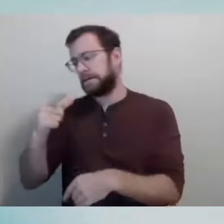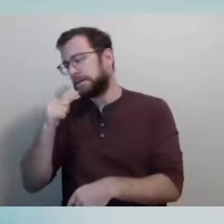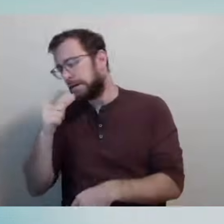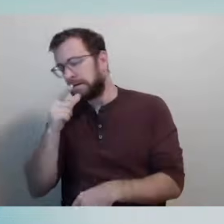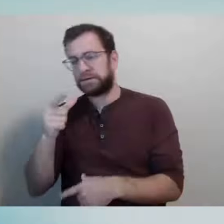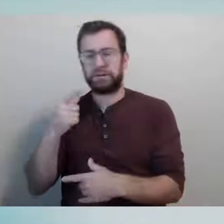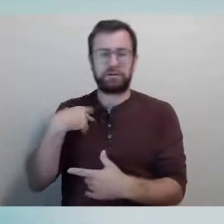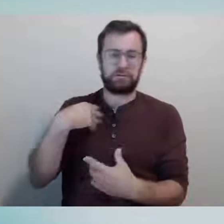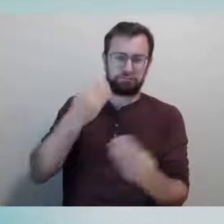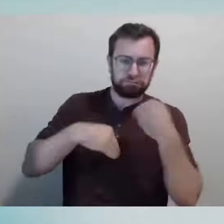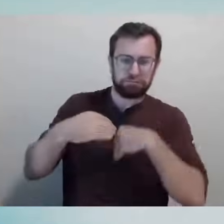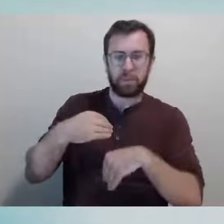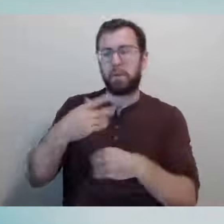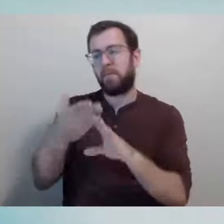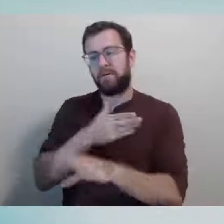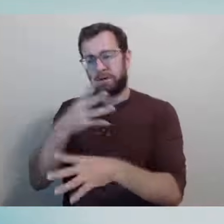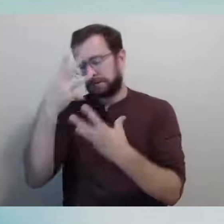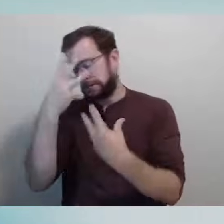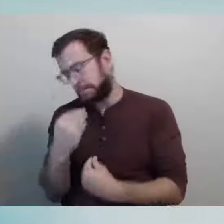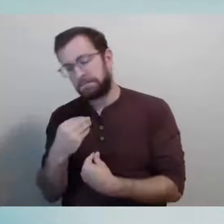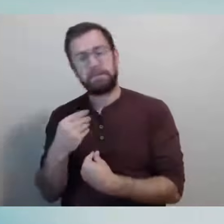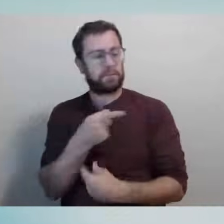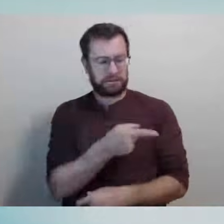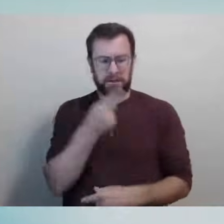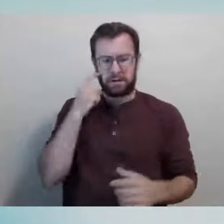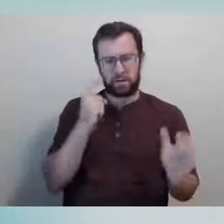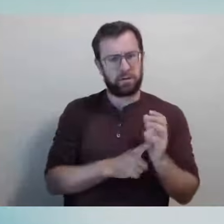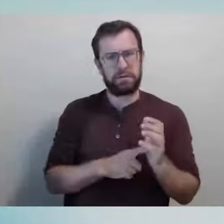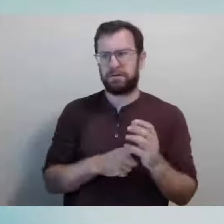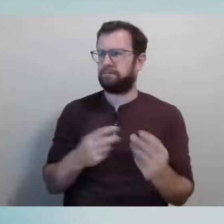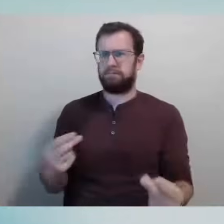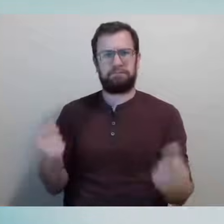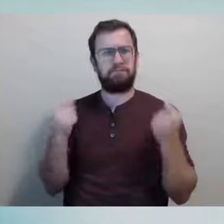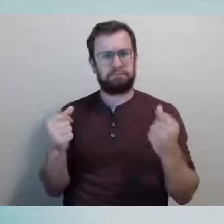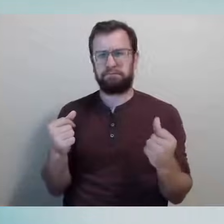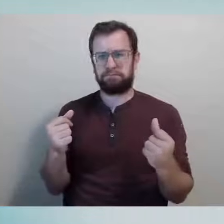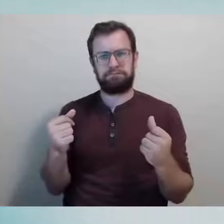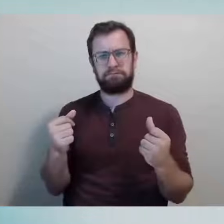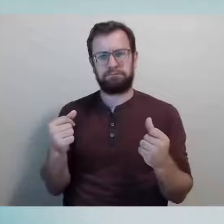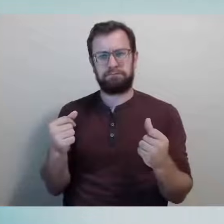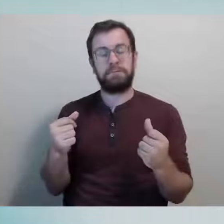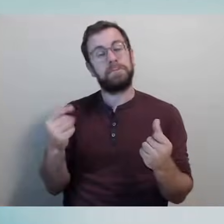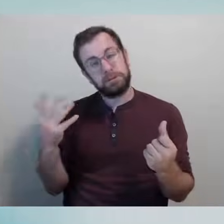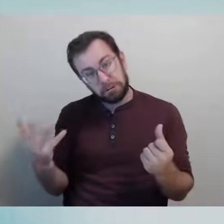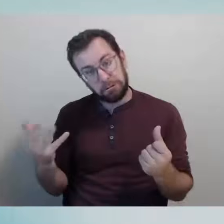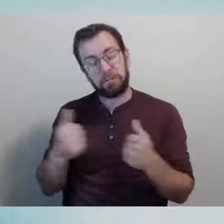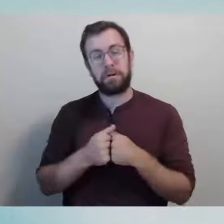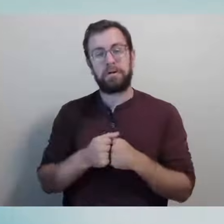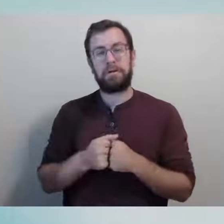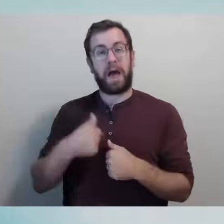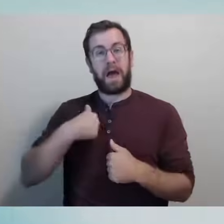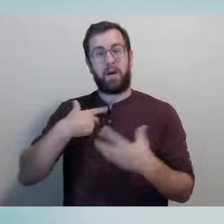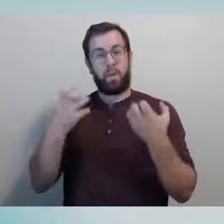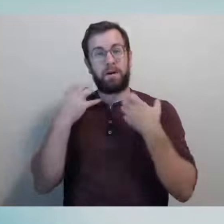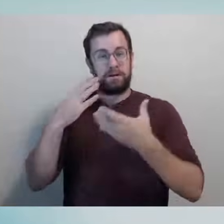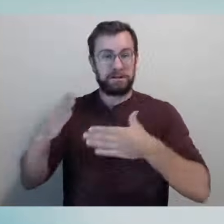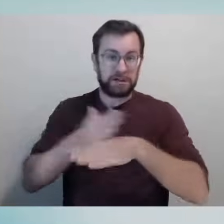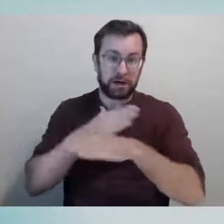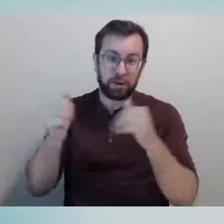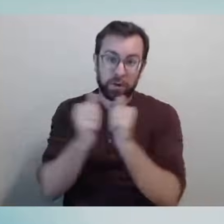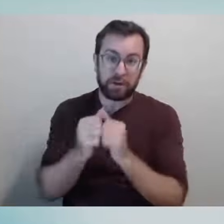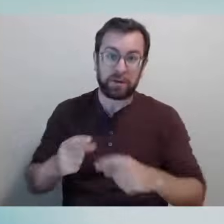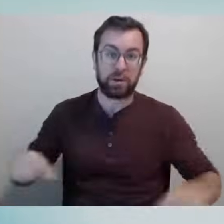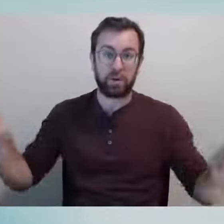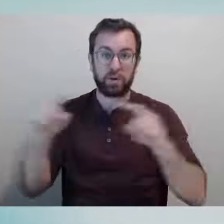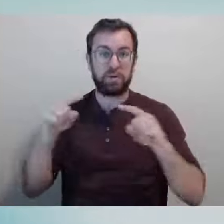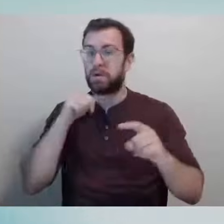to sleep. And she noticed this almost immediately. And so what I want to share with you is not